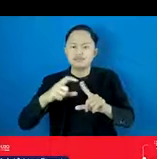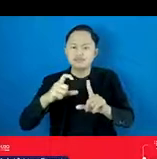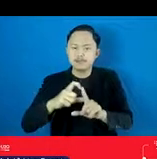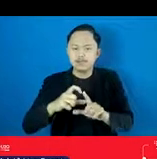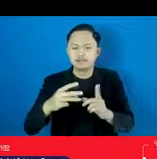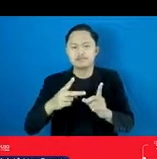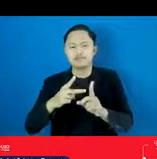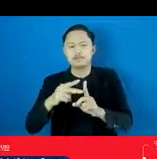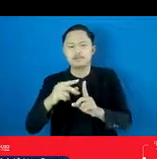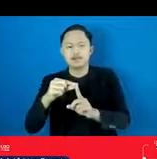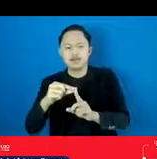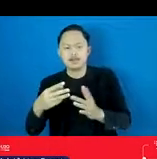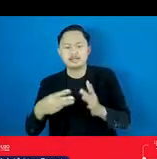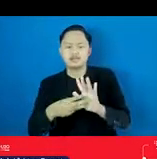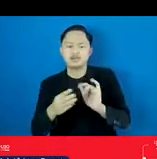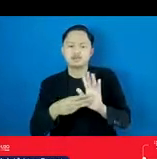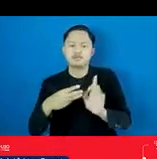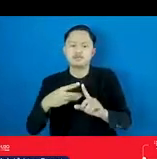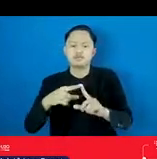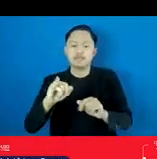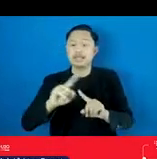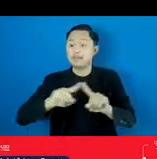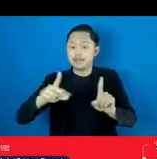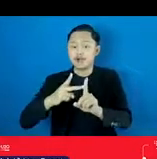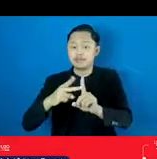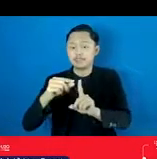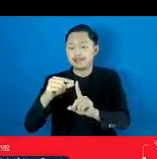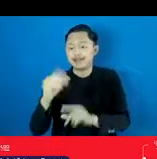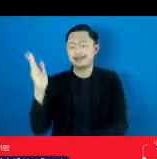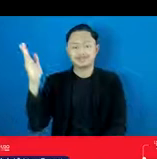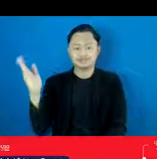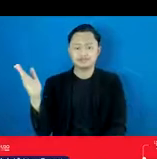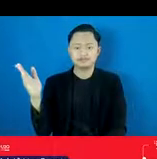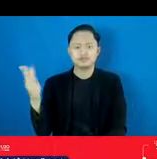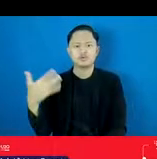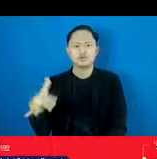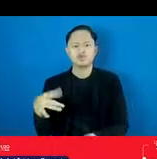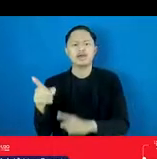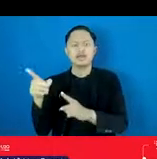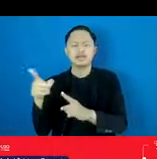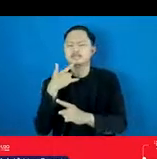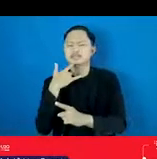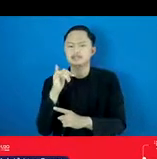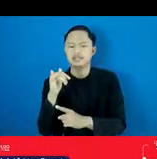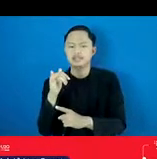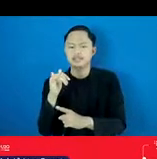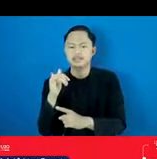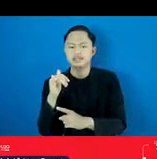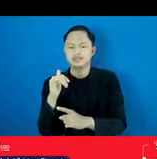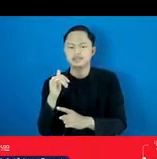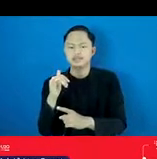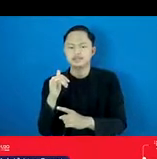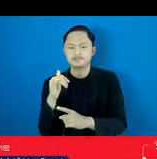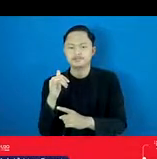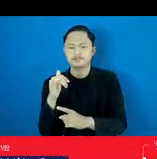Mumbai. Himachal Pradesh operations are world's largest, this is Limca Book of Records. This